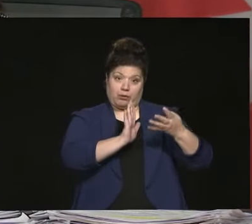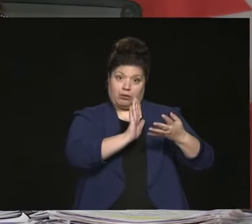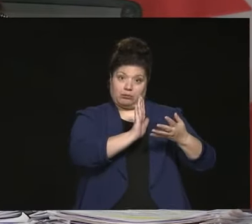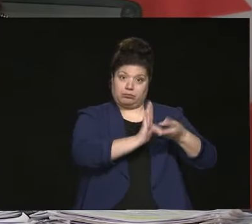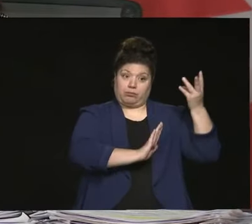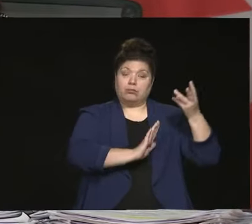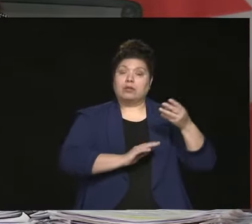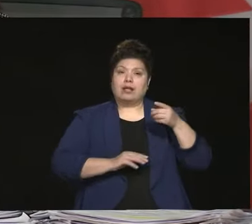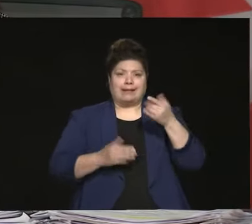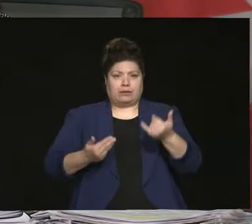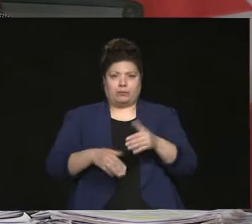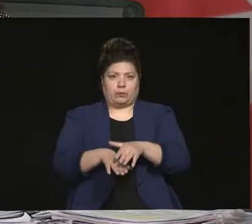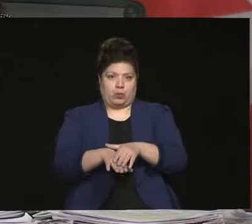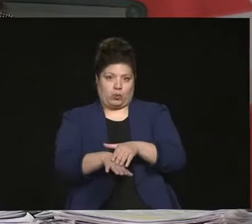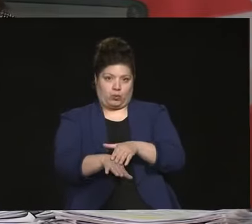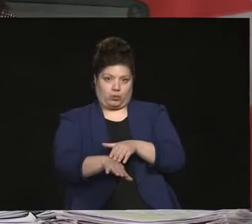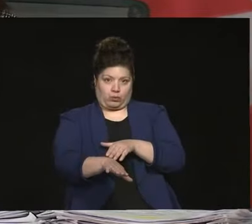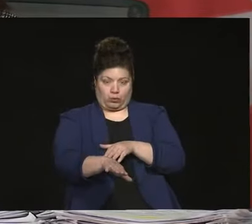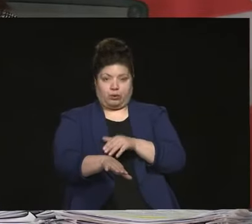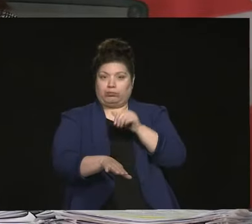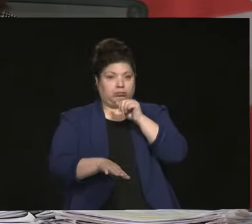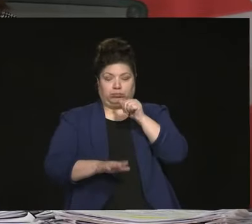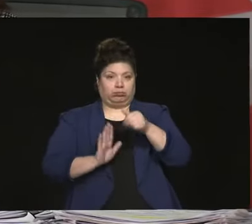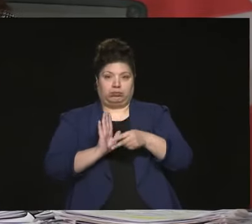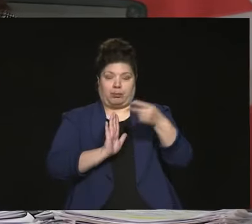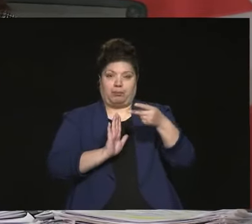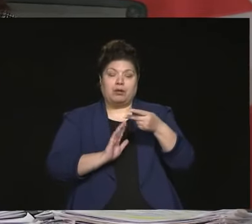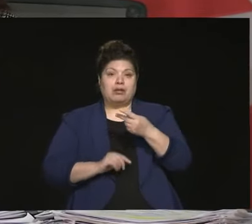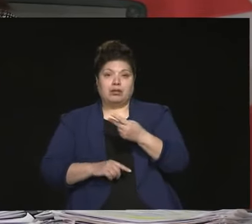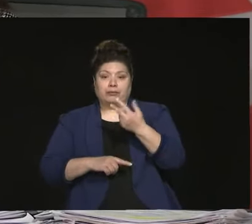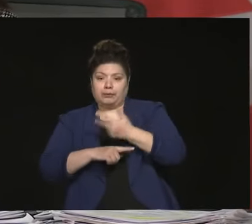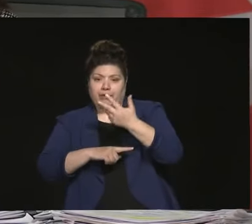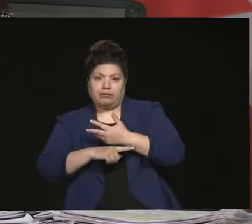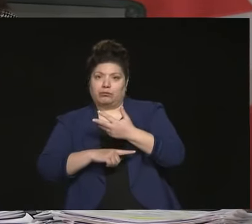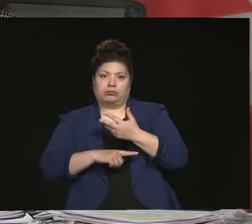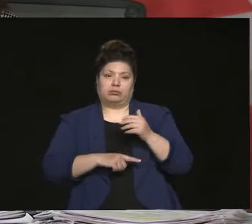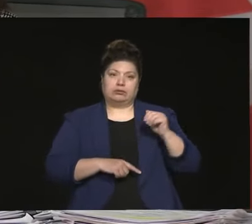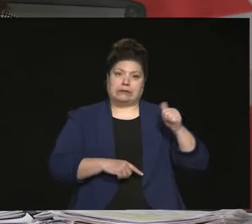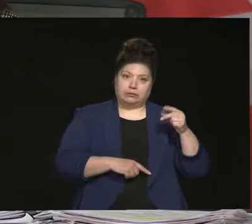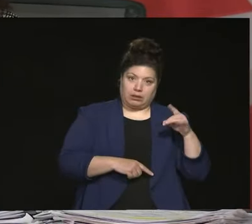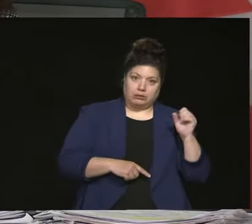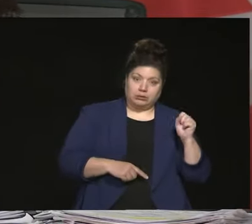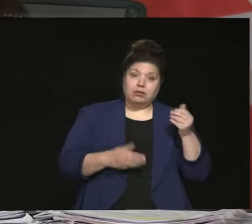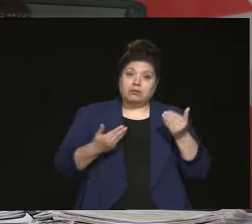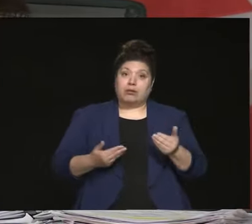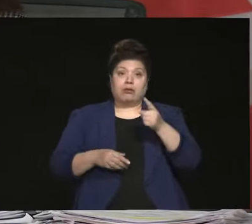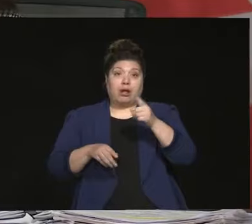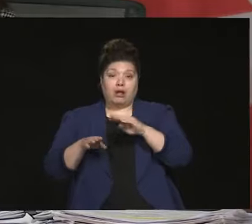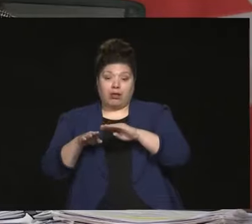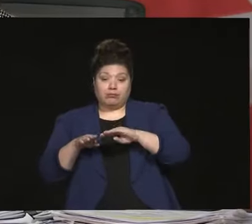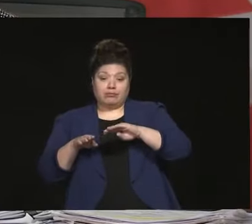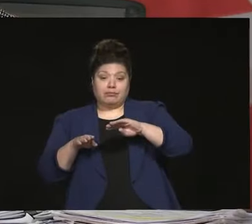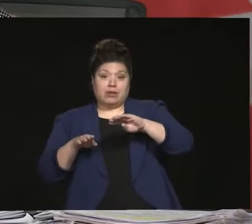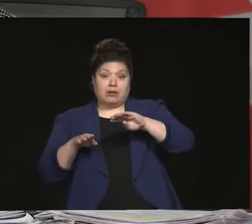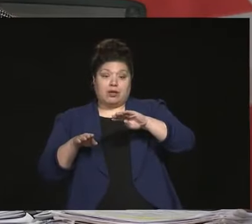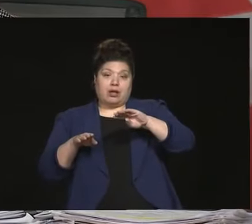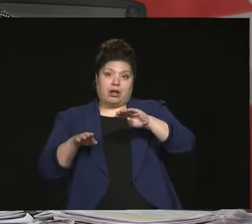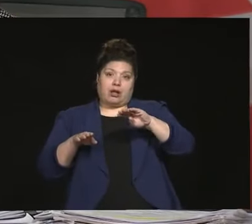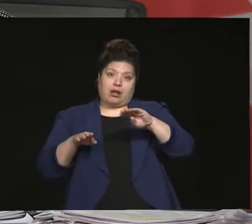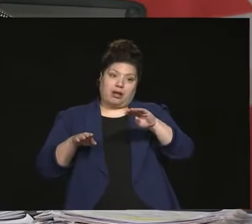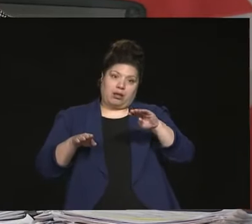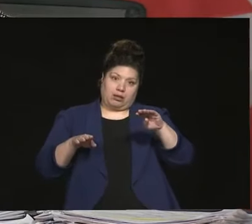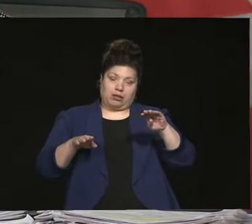actually, that's the trend. So that you are seeing that curve bending. The issue in terms of modeling or projecting